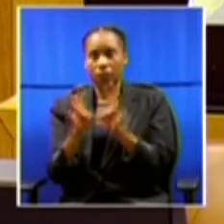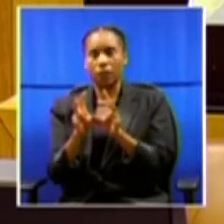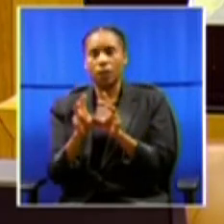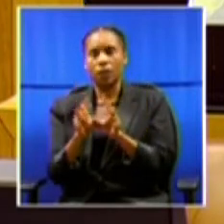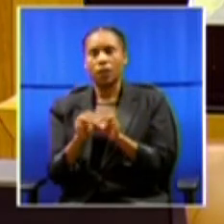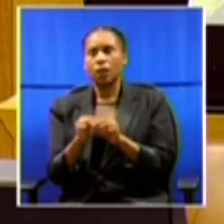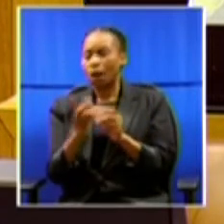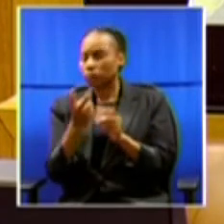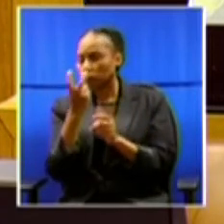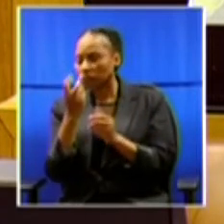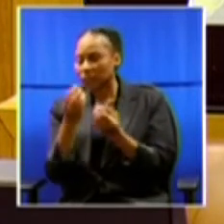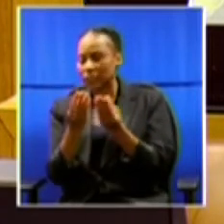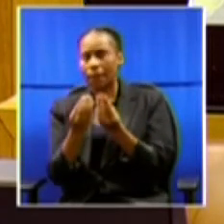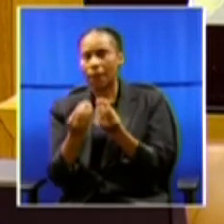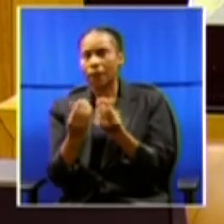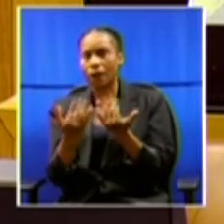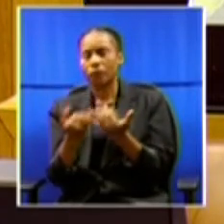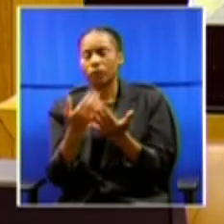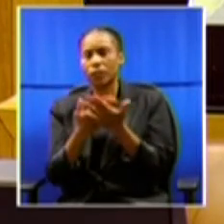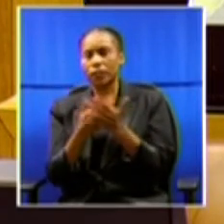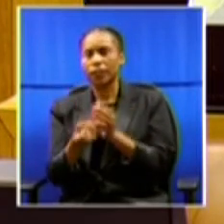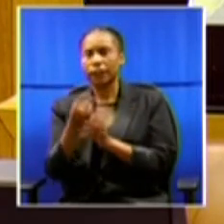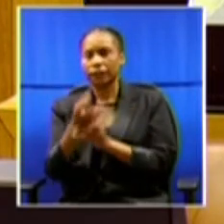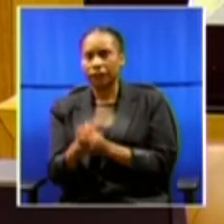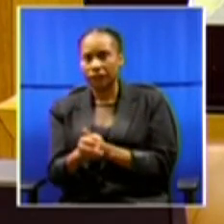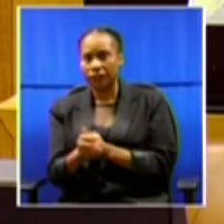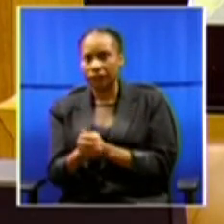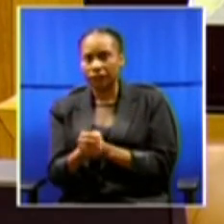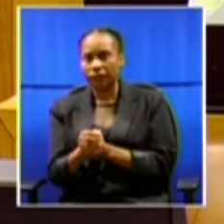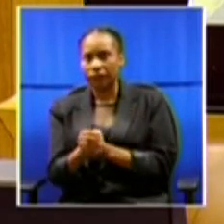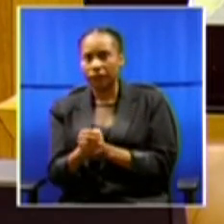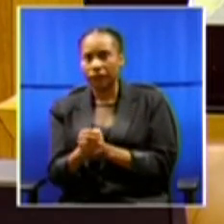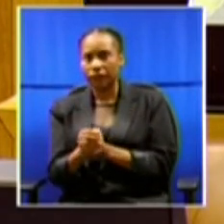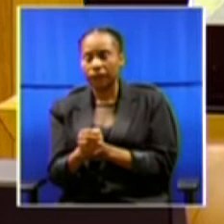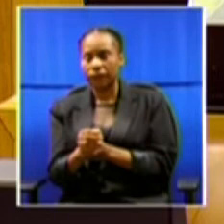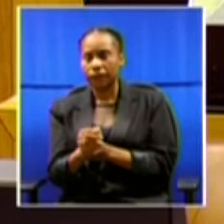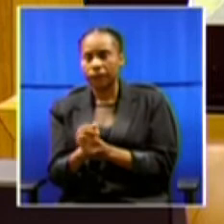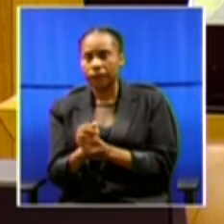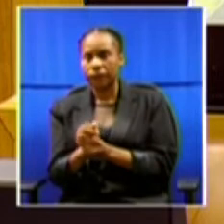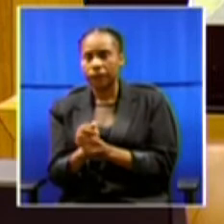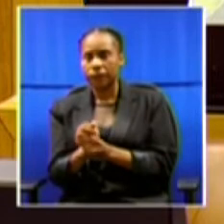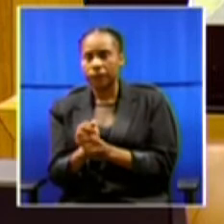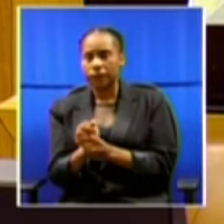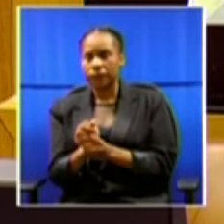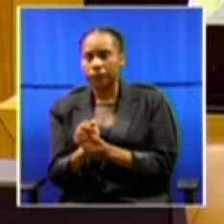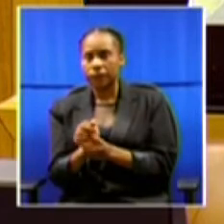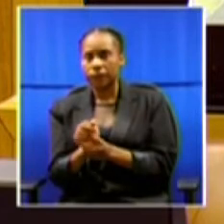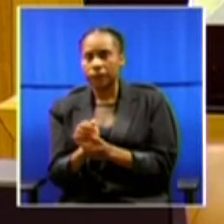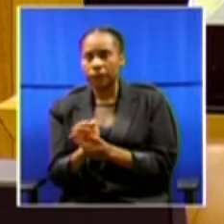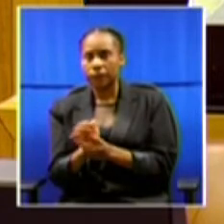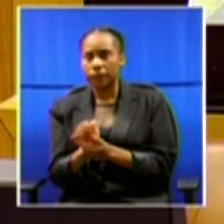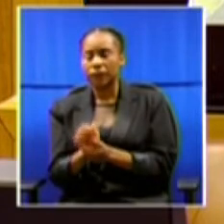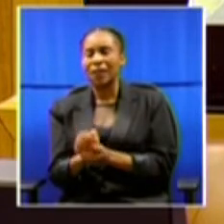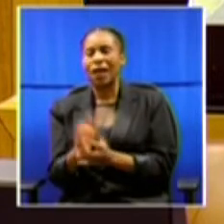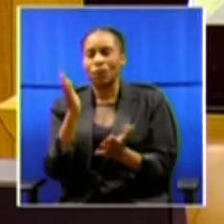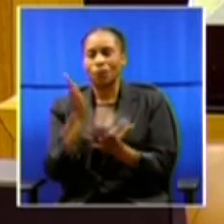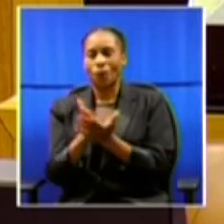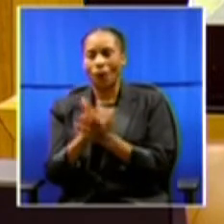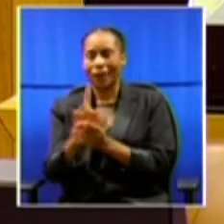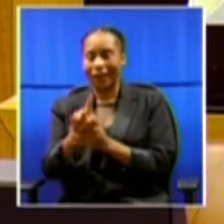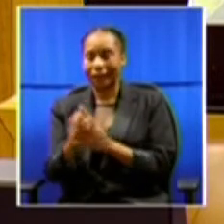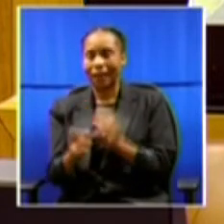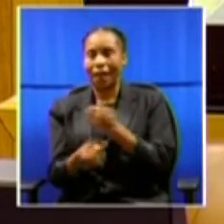if required, we could provide to the honorable member. We ensure that it does